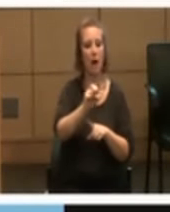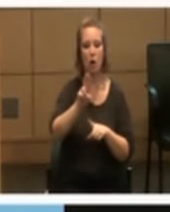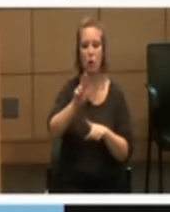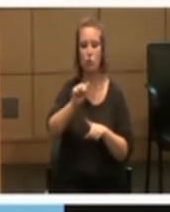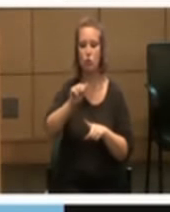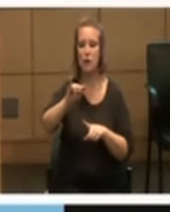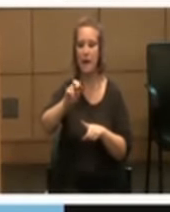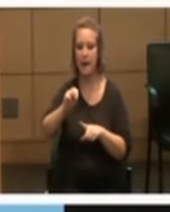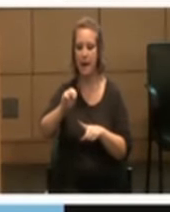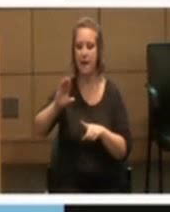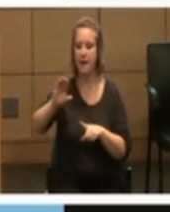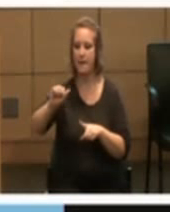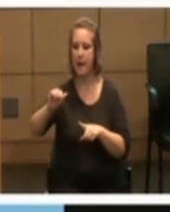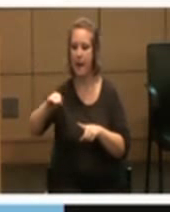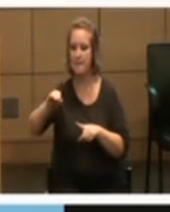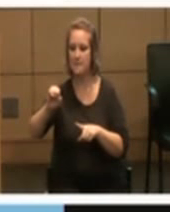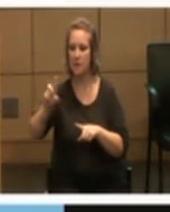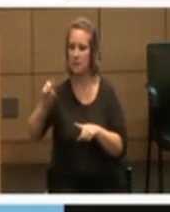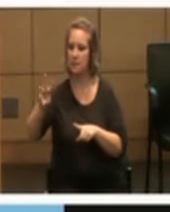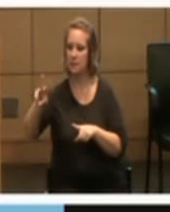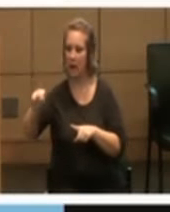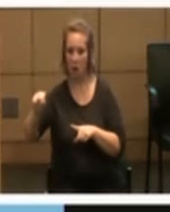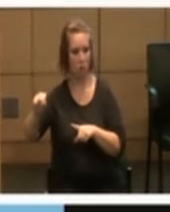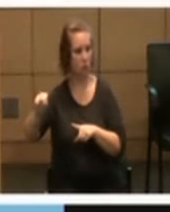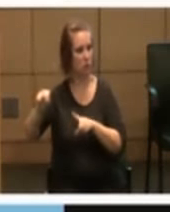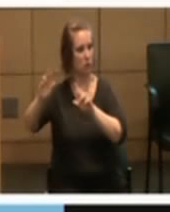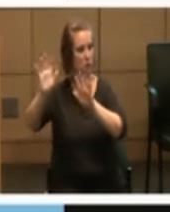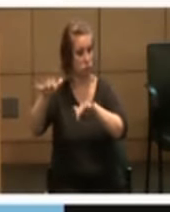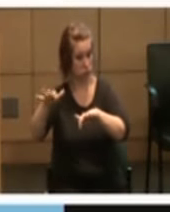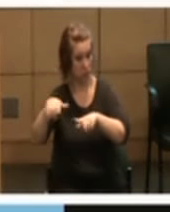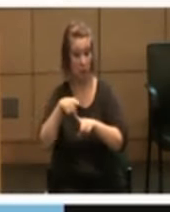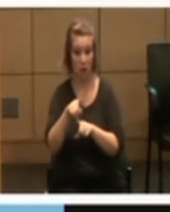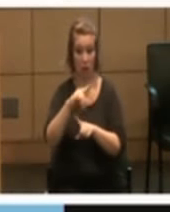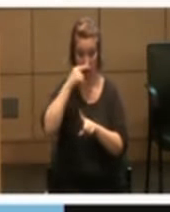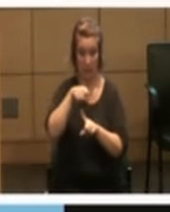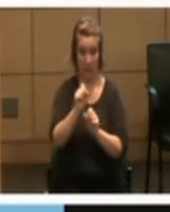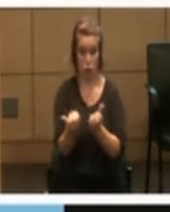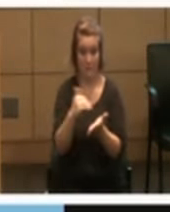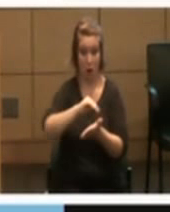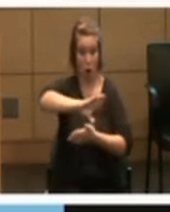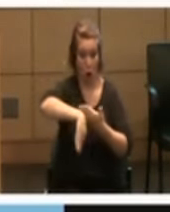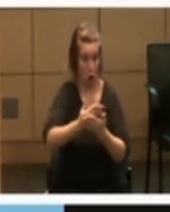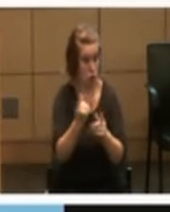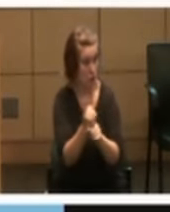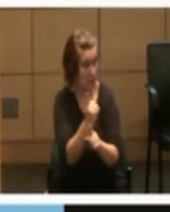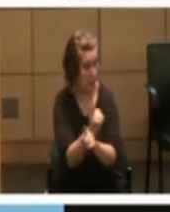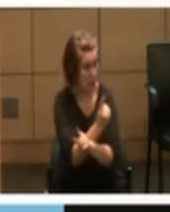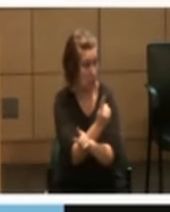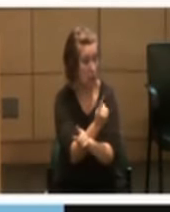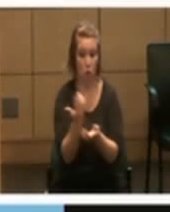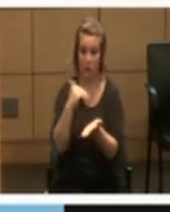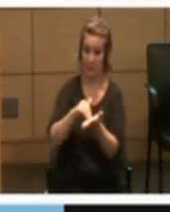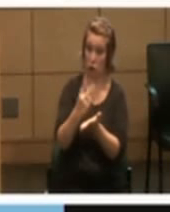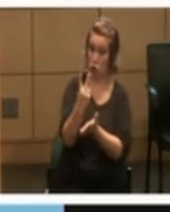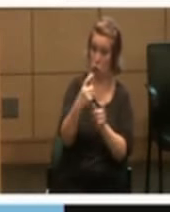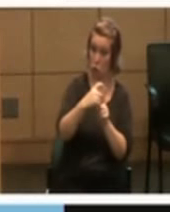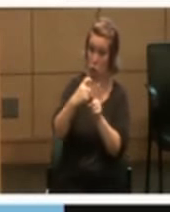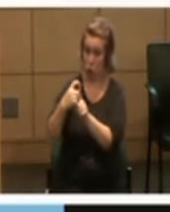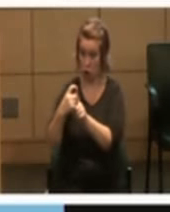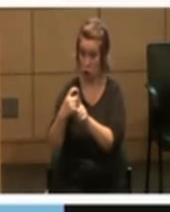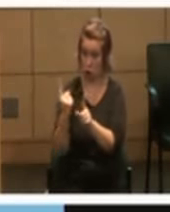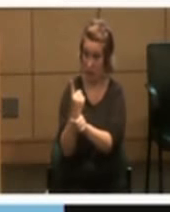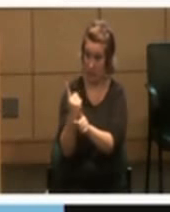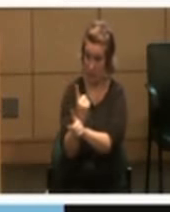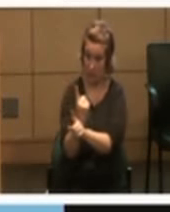so does the child repeat all those words correctly? Does the child repeat two of the words correctly? And so we're tracking performance